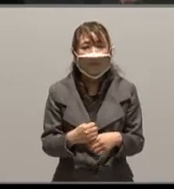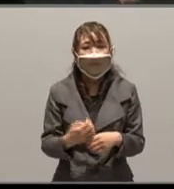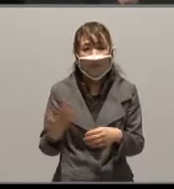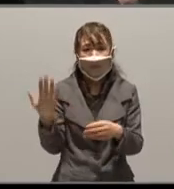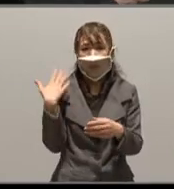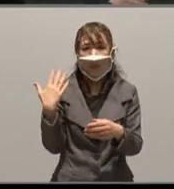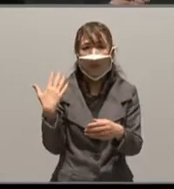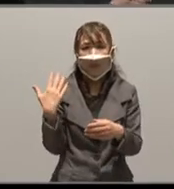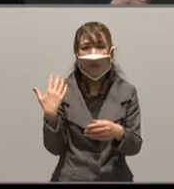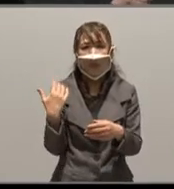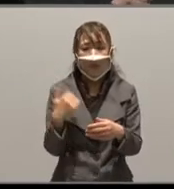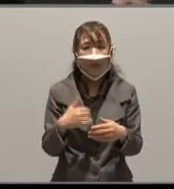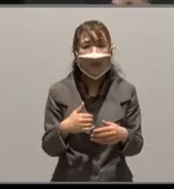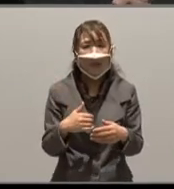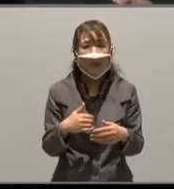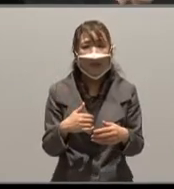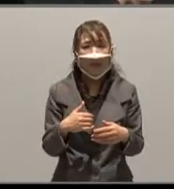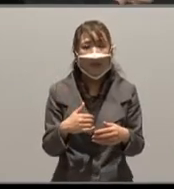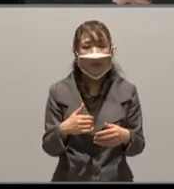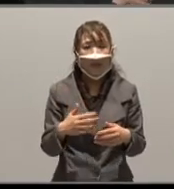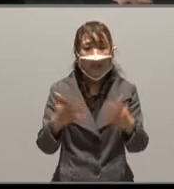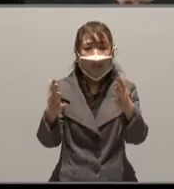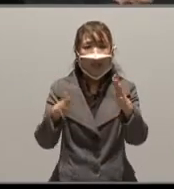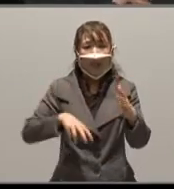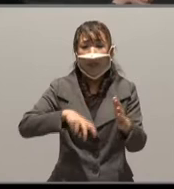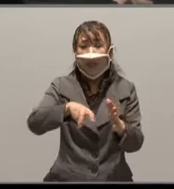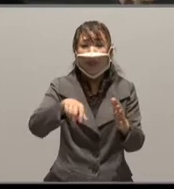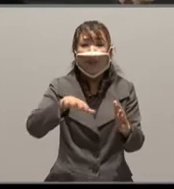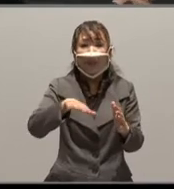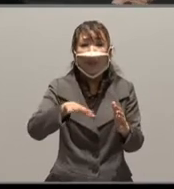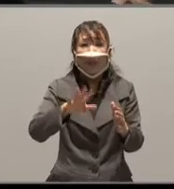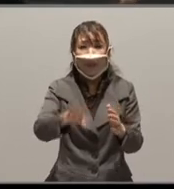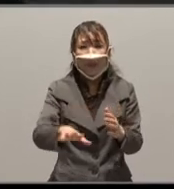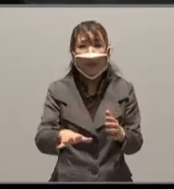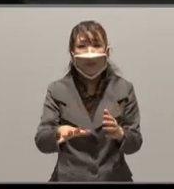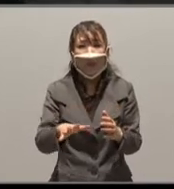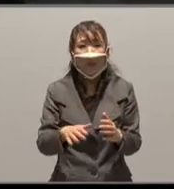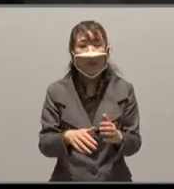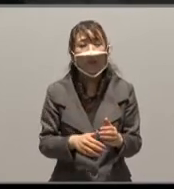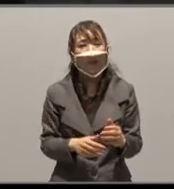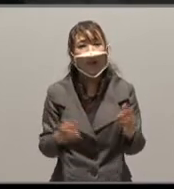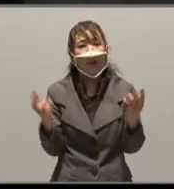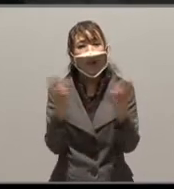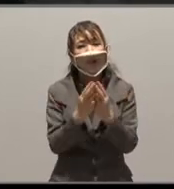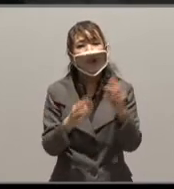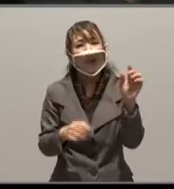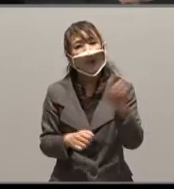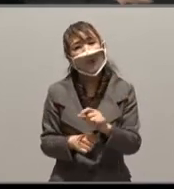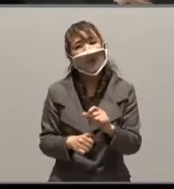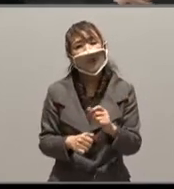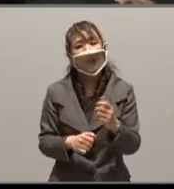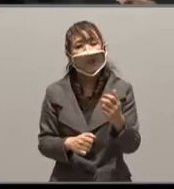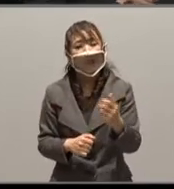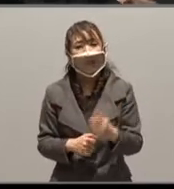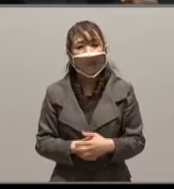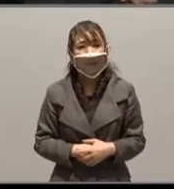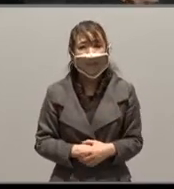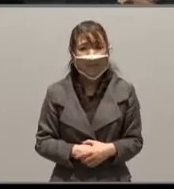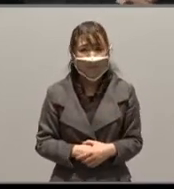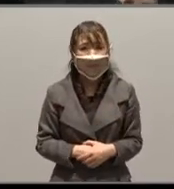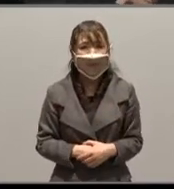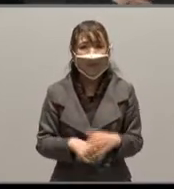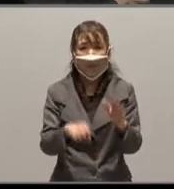diastolic blood pressure, there was no difference in the beginning, but with forest bathing, there was a huge gap,